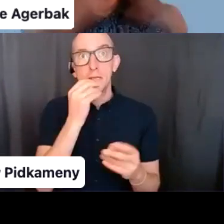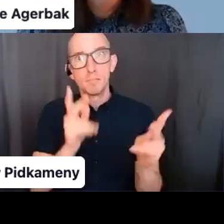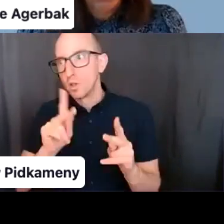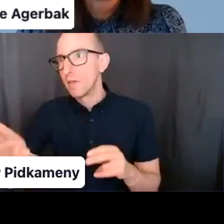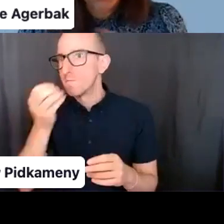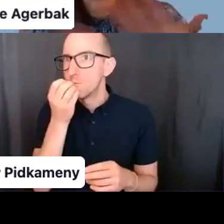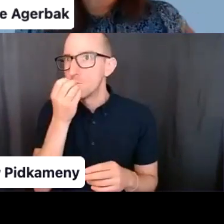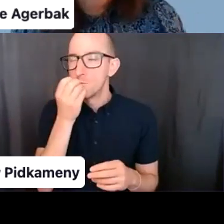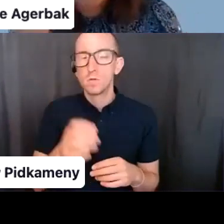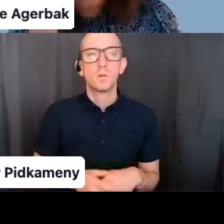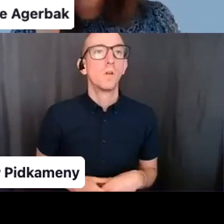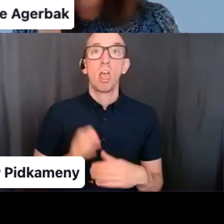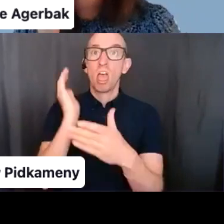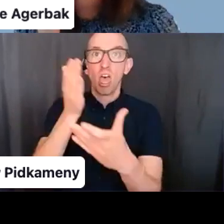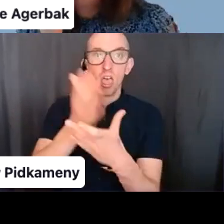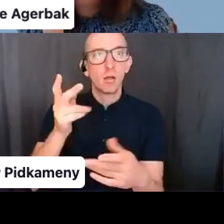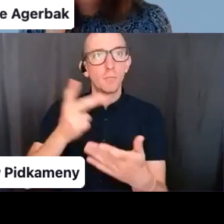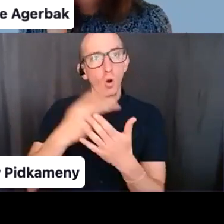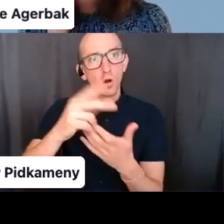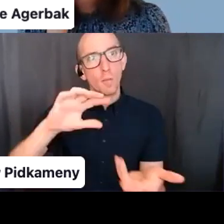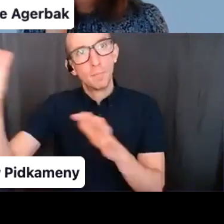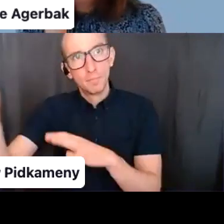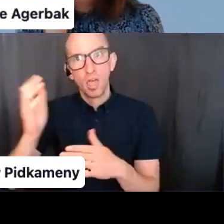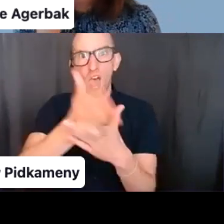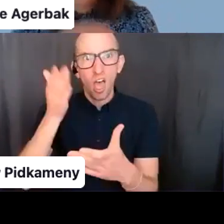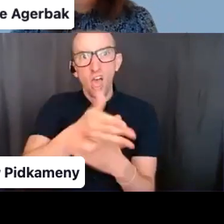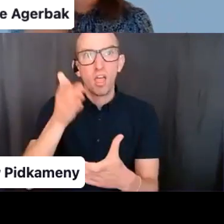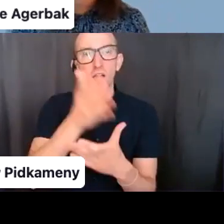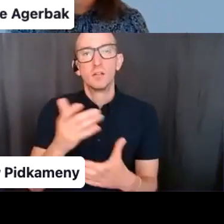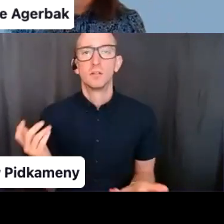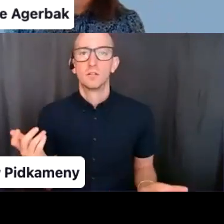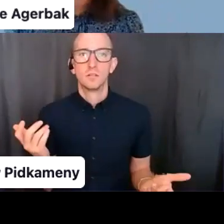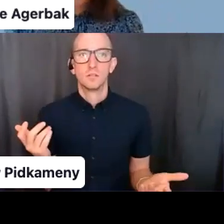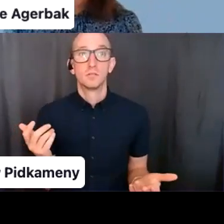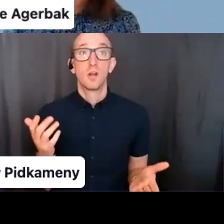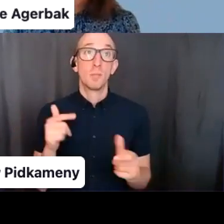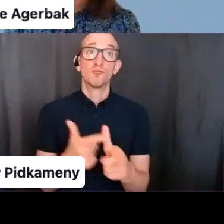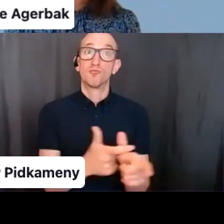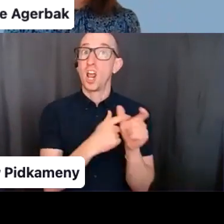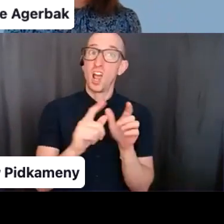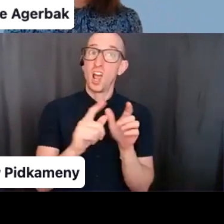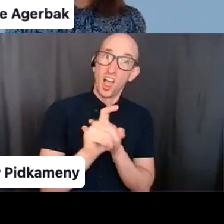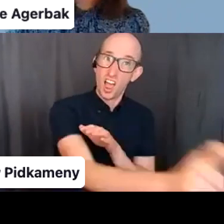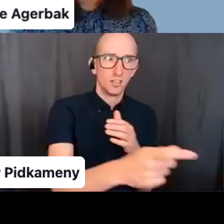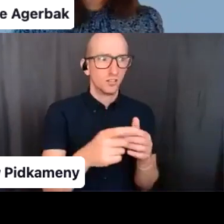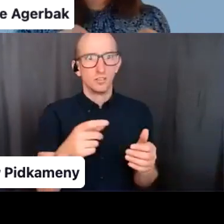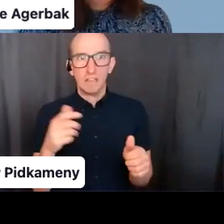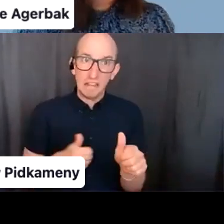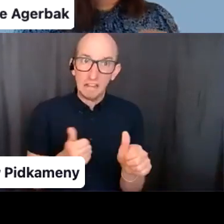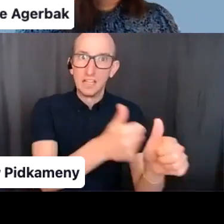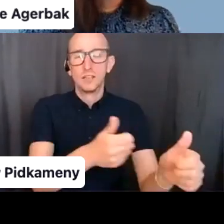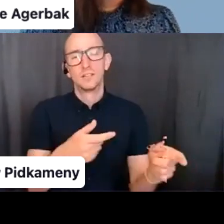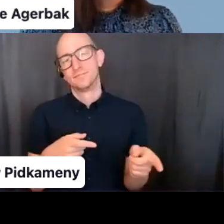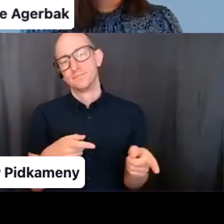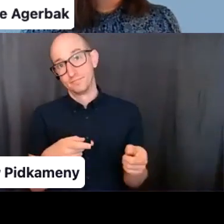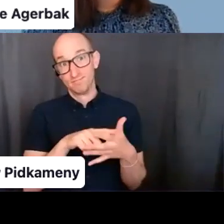interfering with the program or service that you're running, or running away from their handler, then what